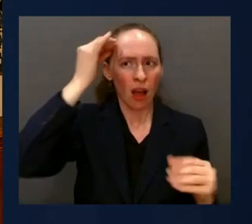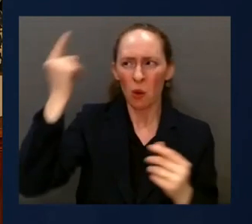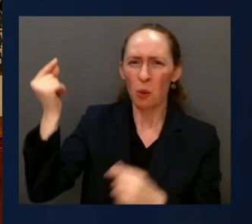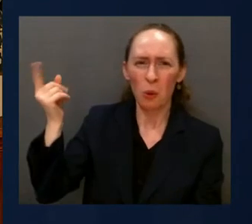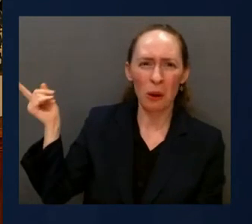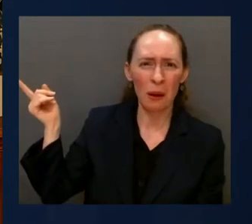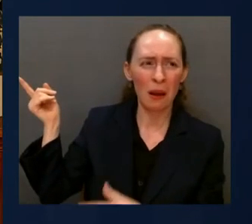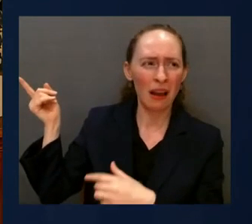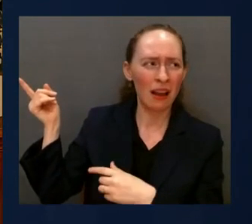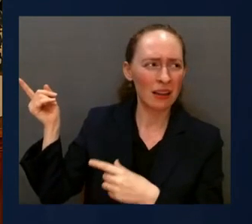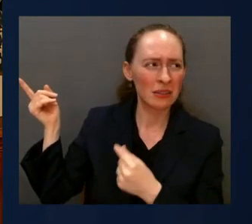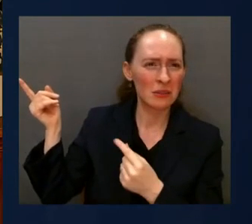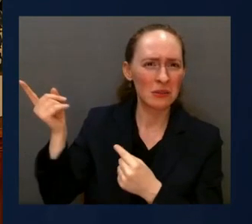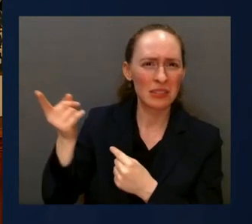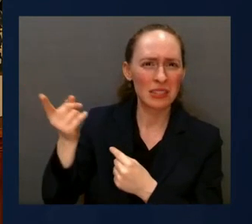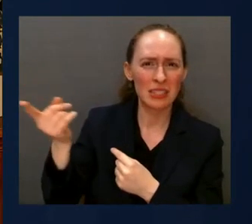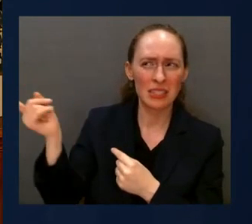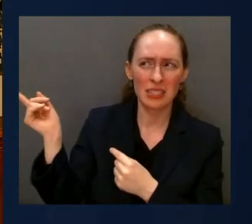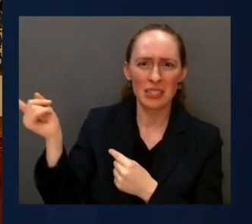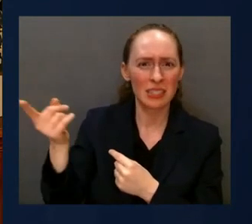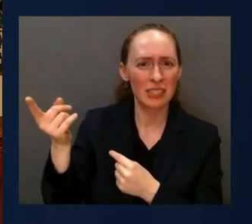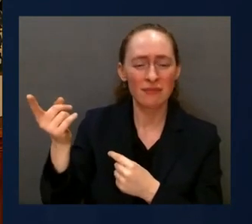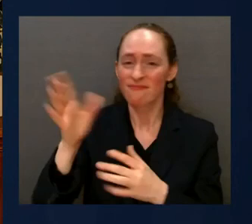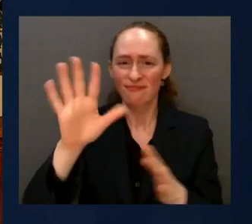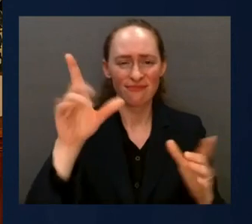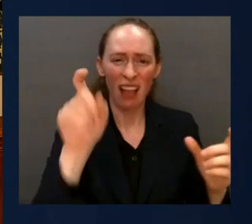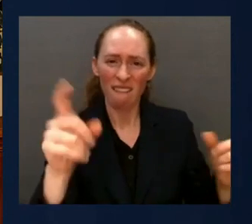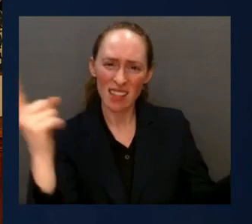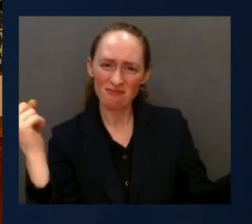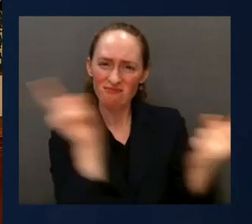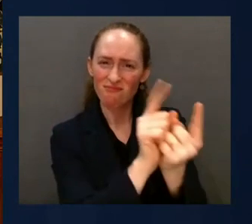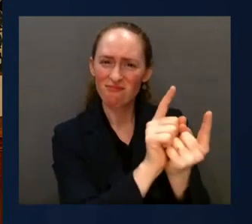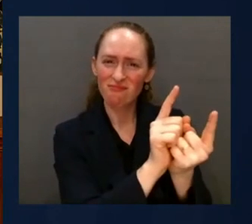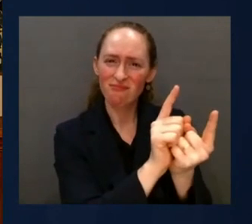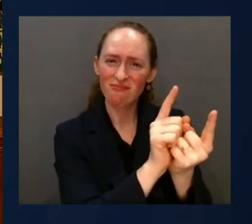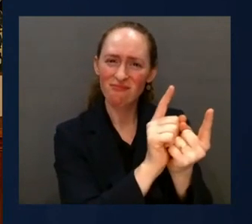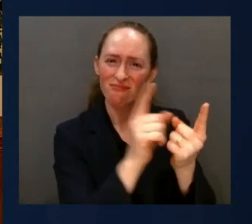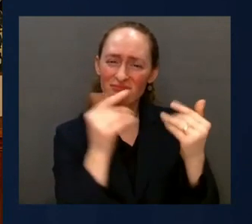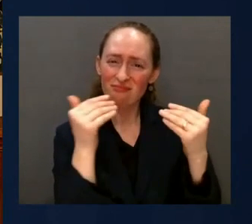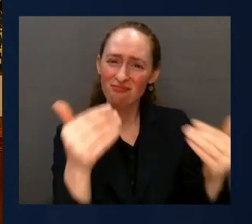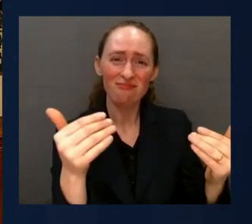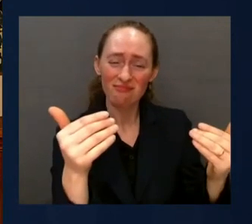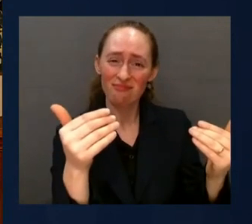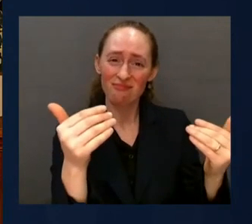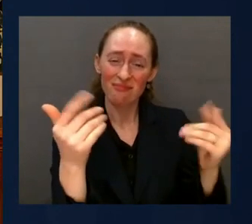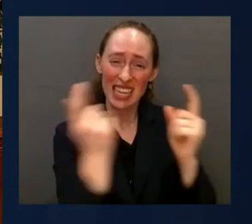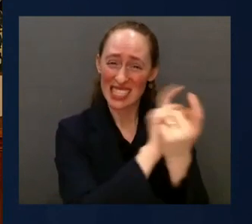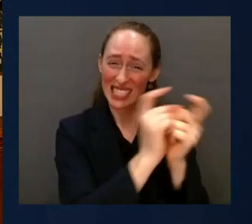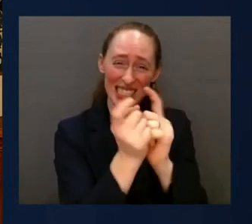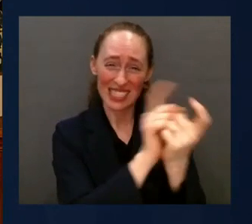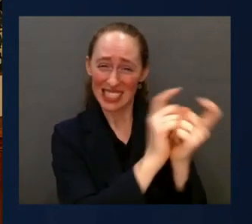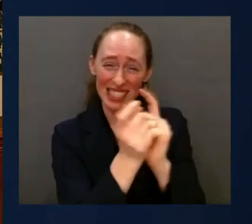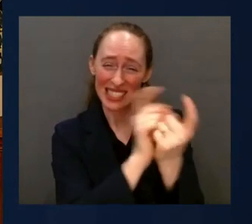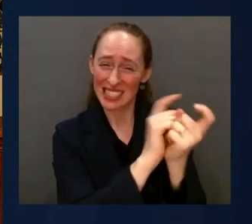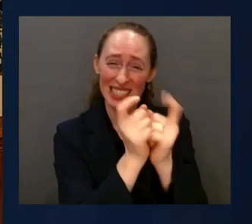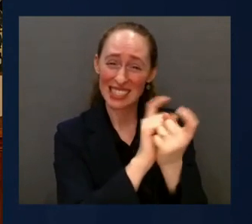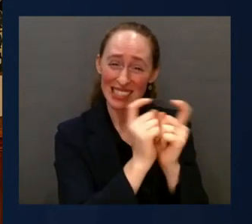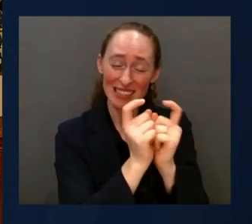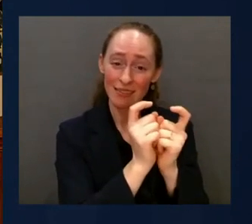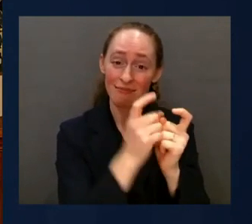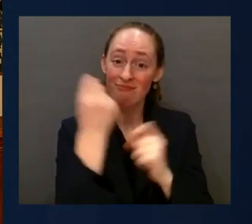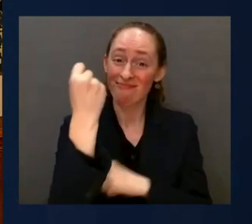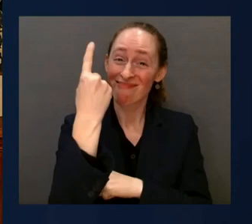to act and wrestle the semi-automatic pistol away from the gunman who had already killed 11 people in another dance studio.